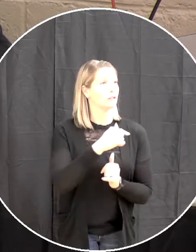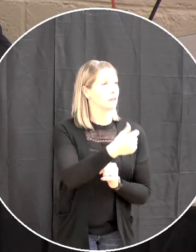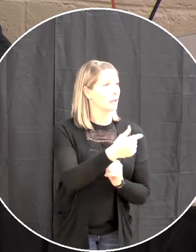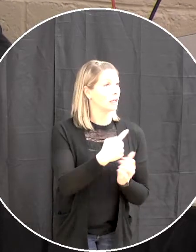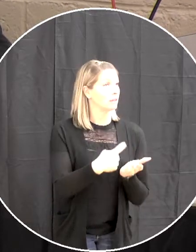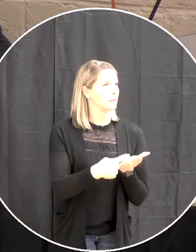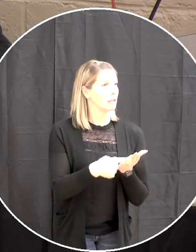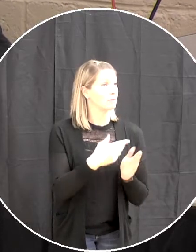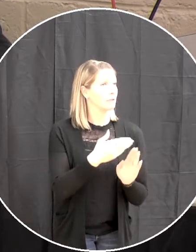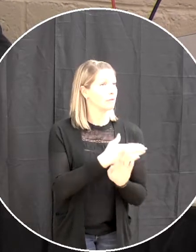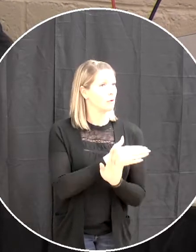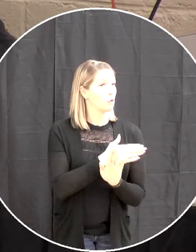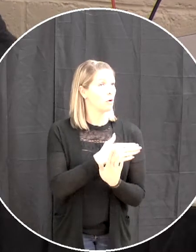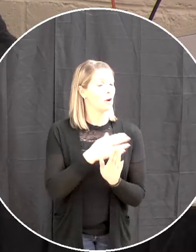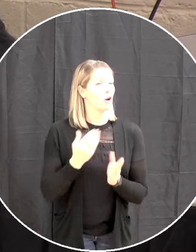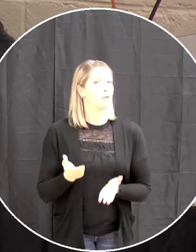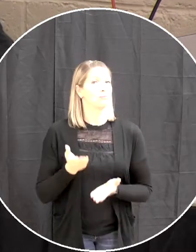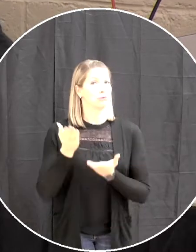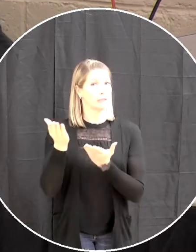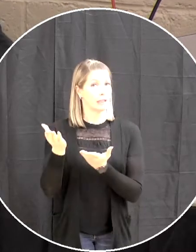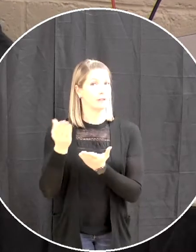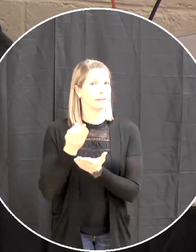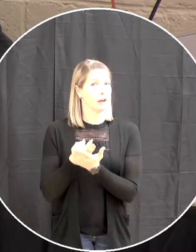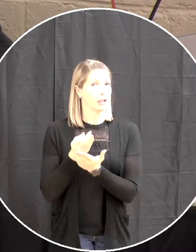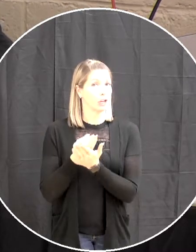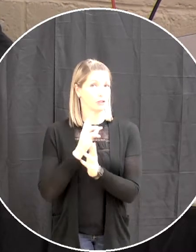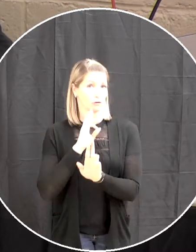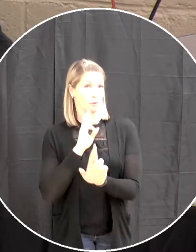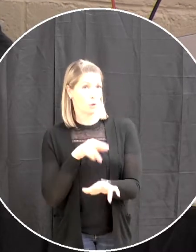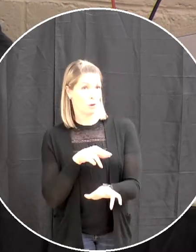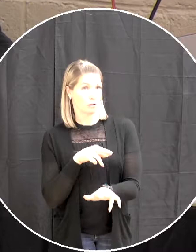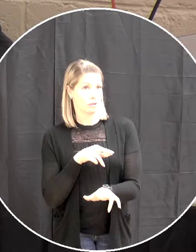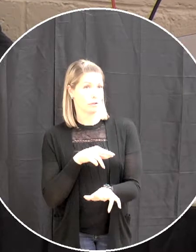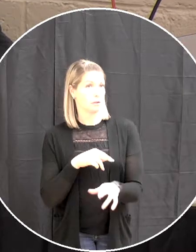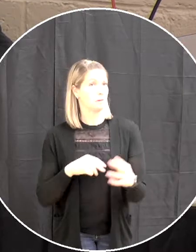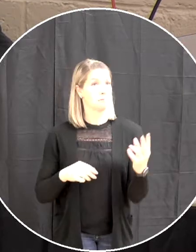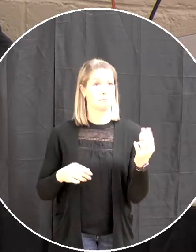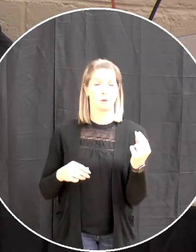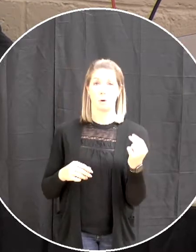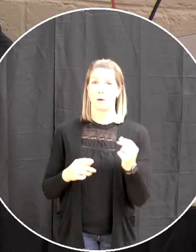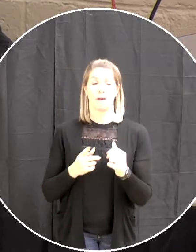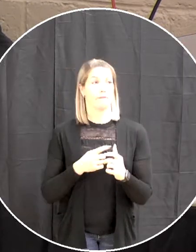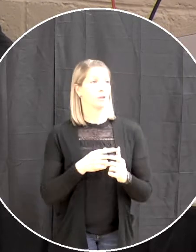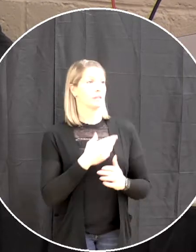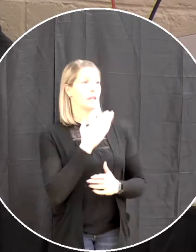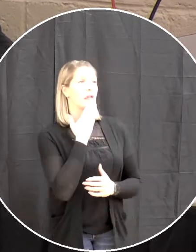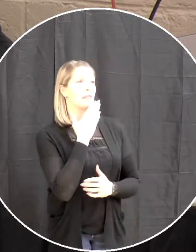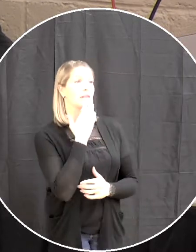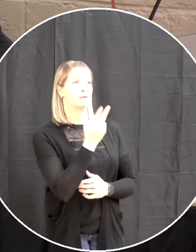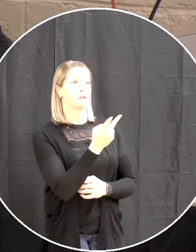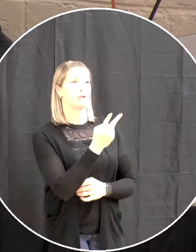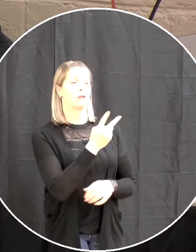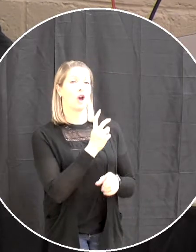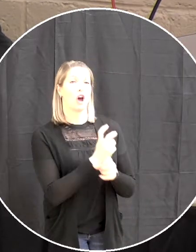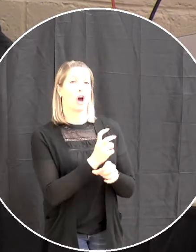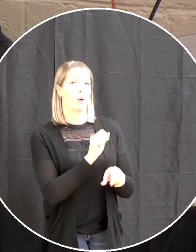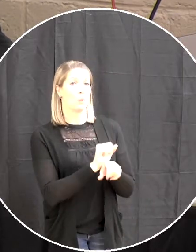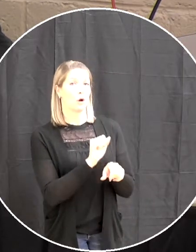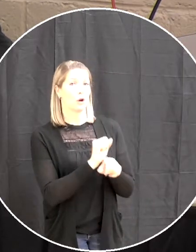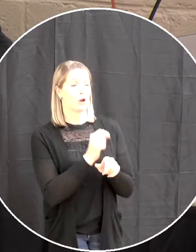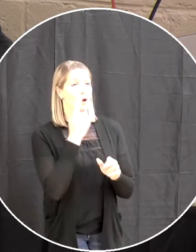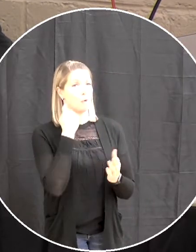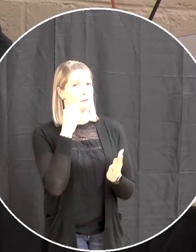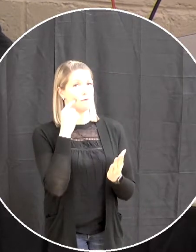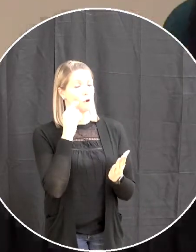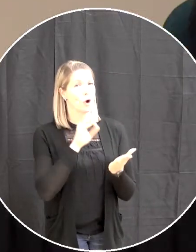auditors present the... No, my only comment would be to thank them for their hard work, and Terry and his department